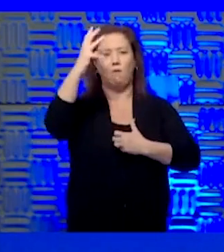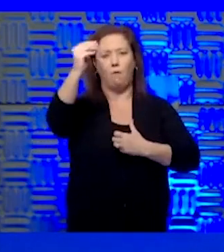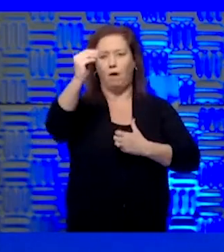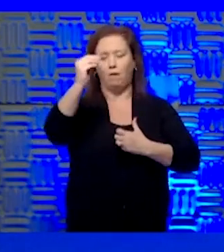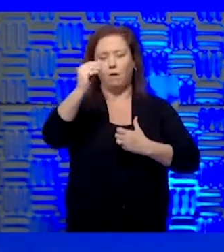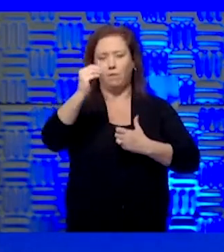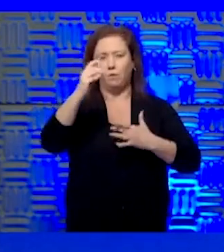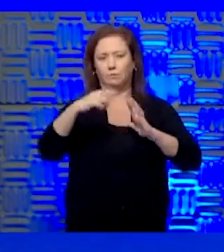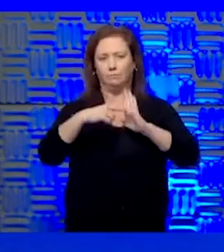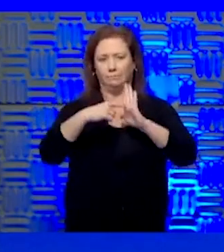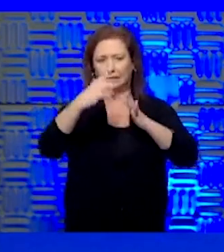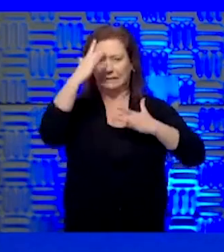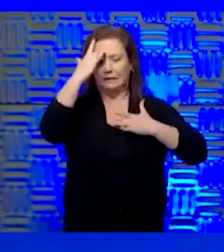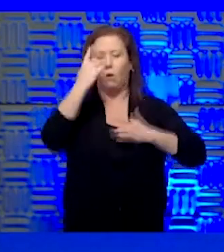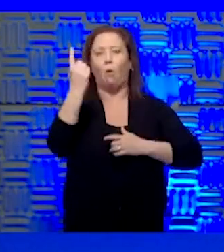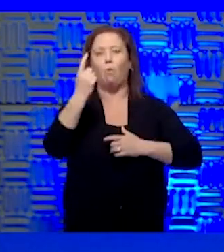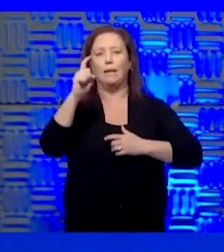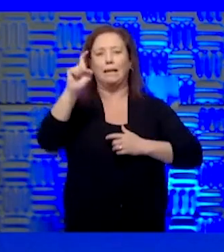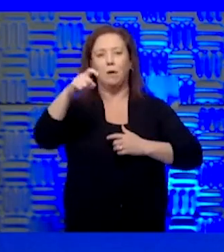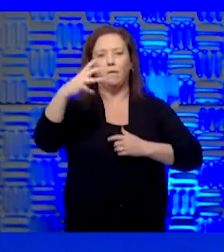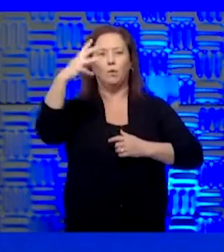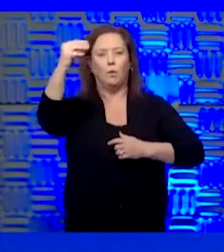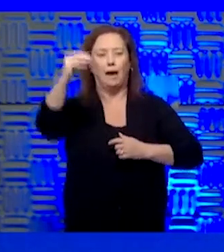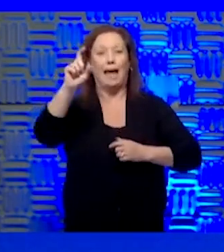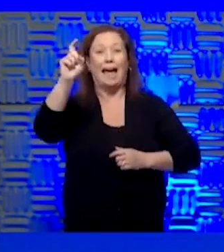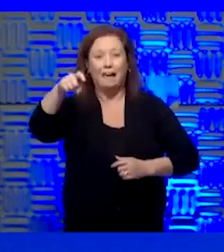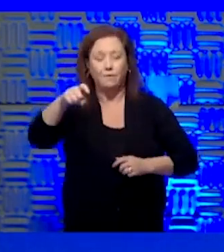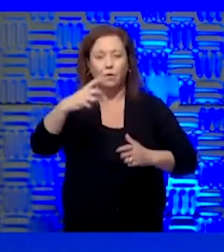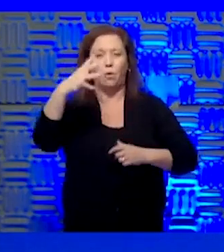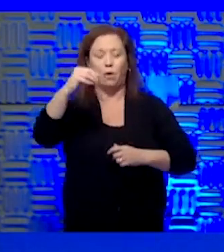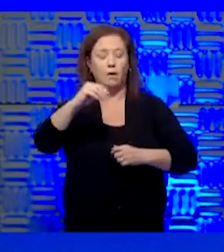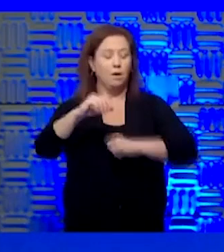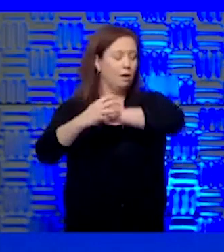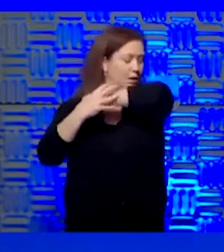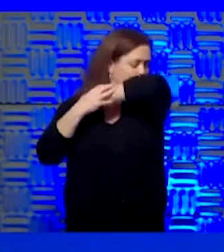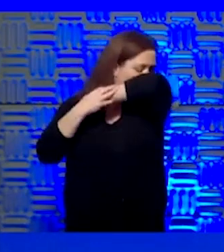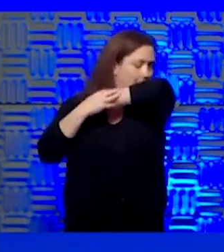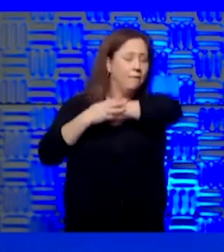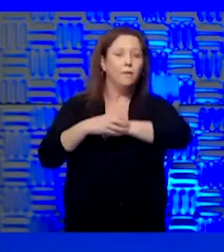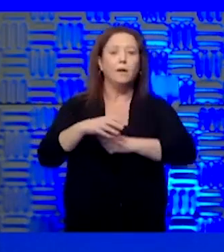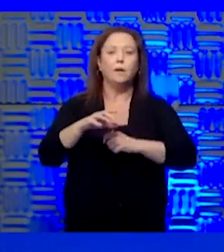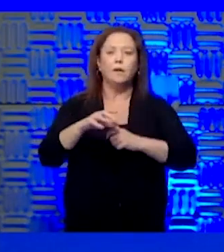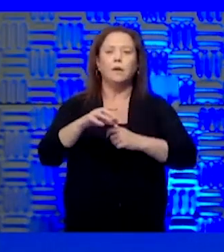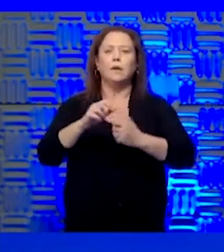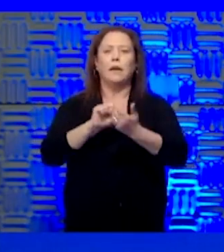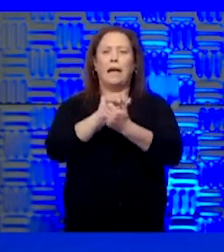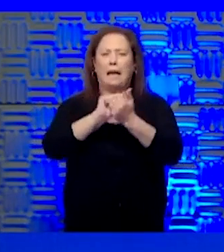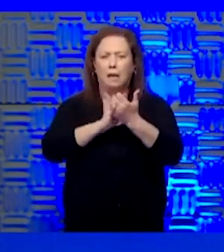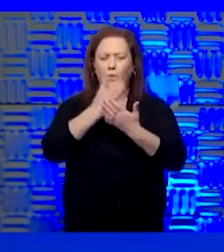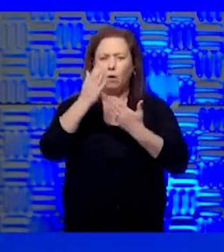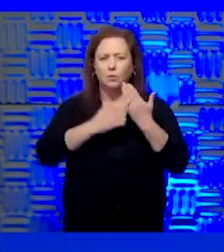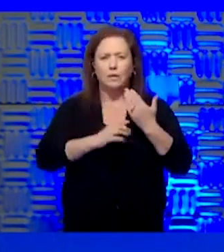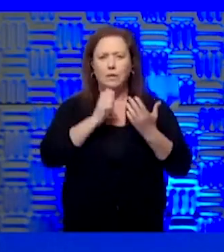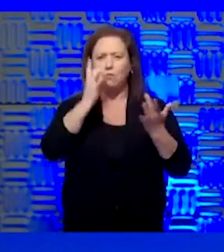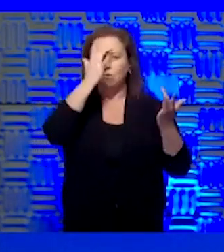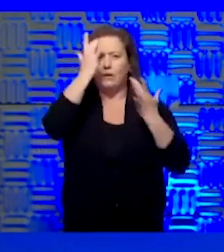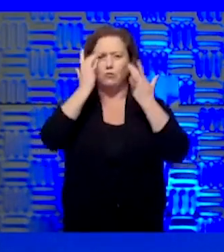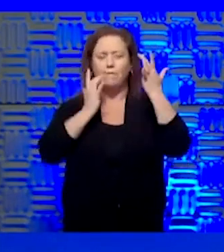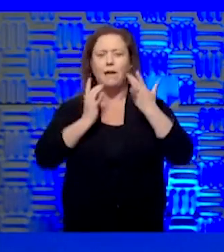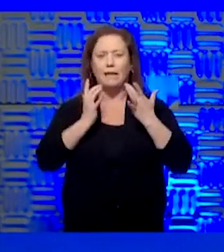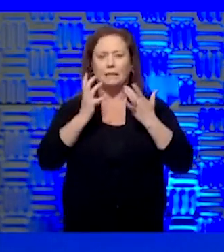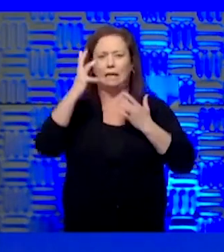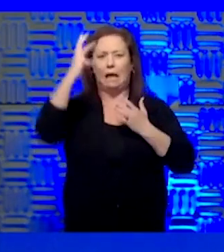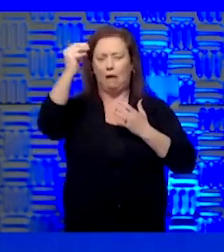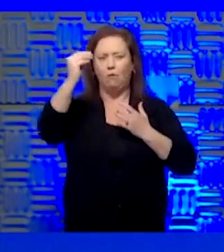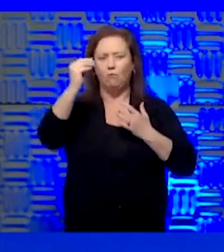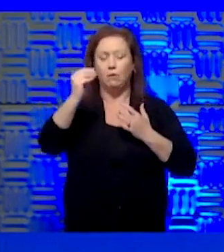are having symptoms. Only go out if you need to. Cough in your elbow. Do the adequate hand hygiene. Don't touch your face when you're out in